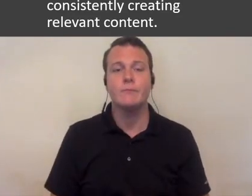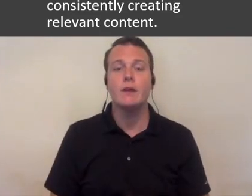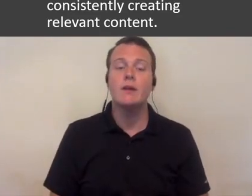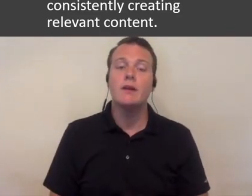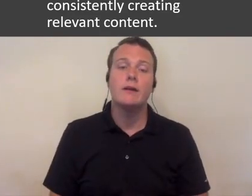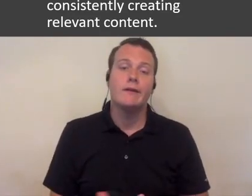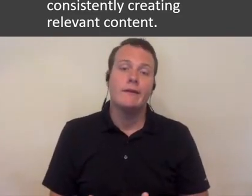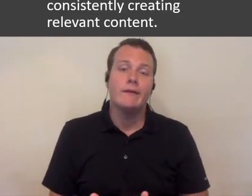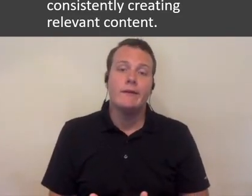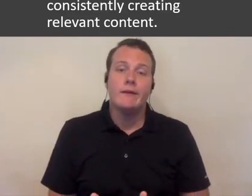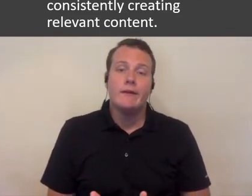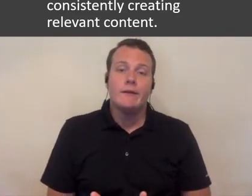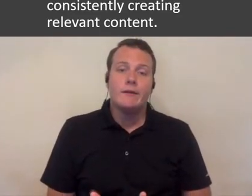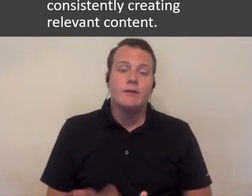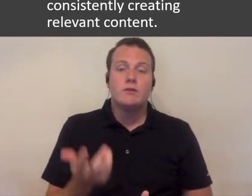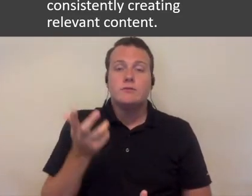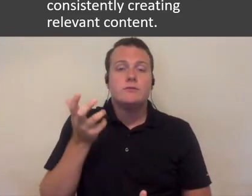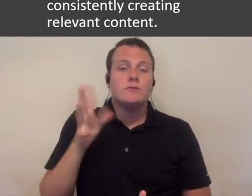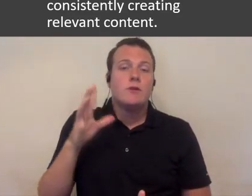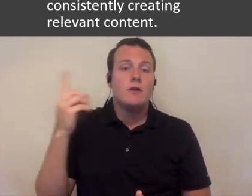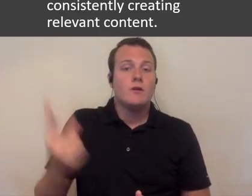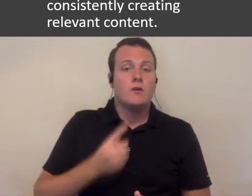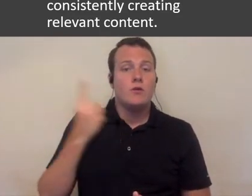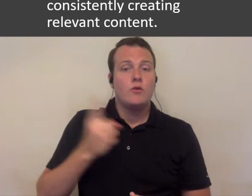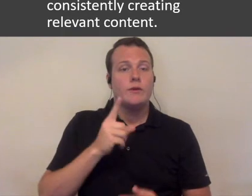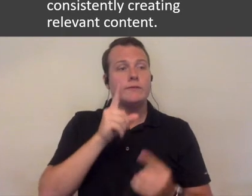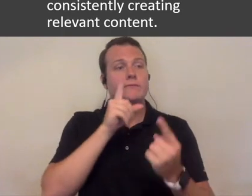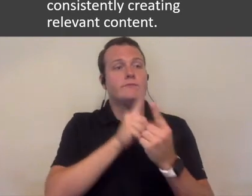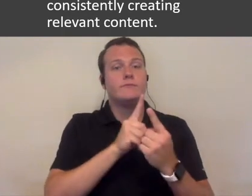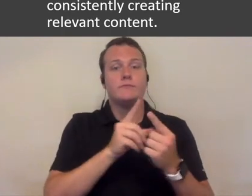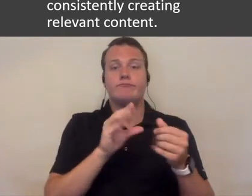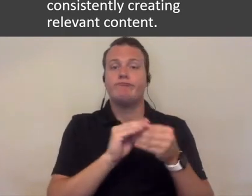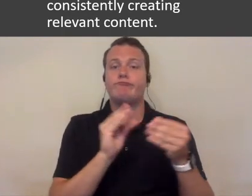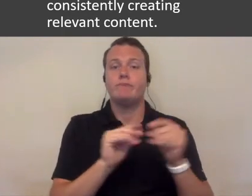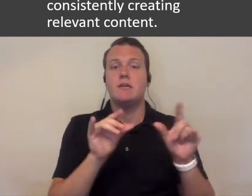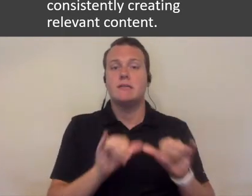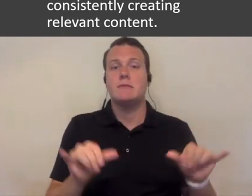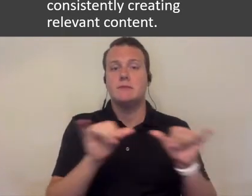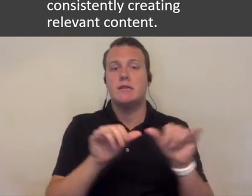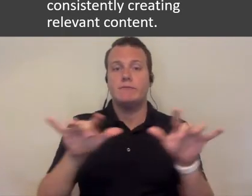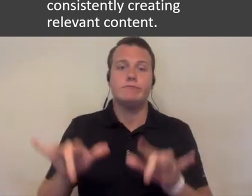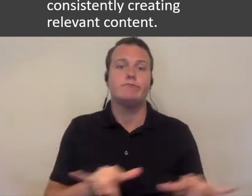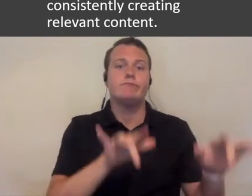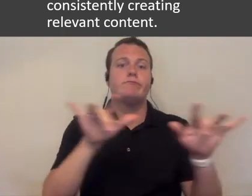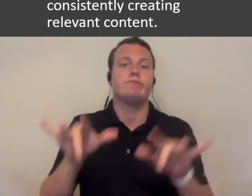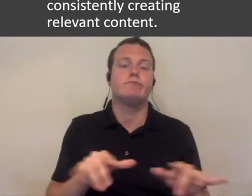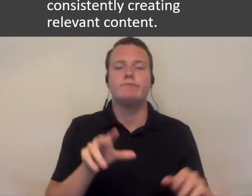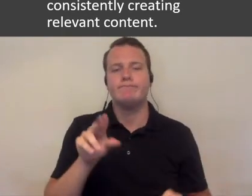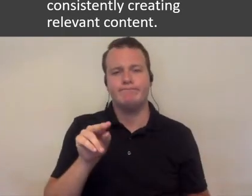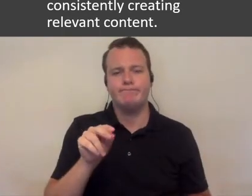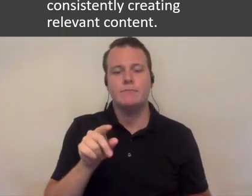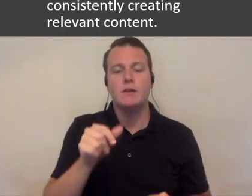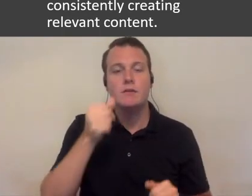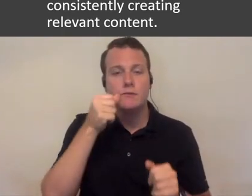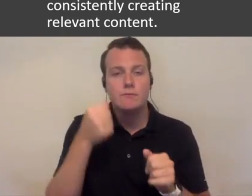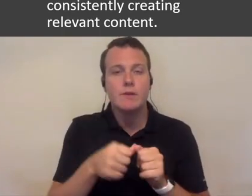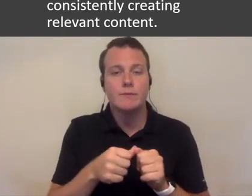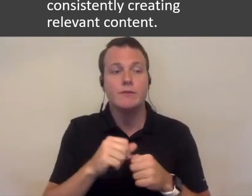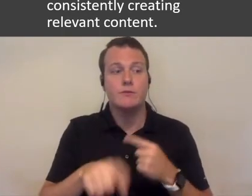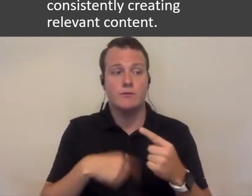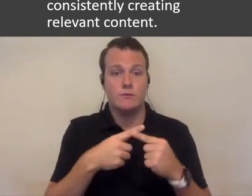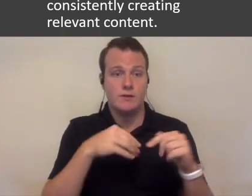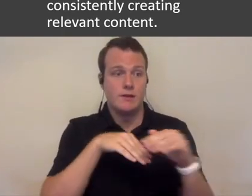always go in and talk about the same thing. The second thing you want to remember is when you go into an office, you want to have a